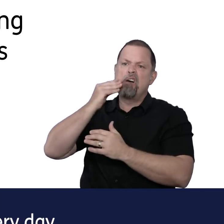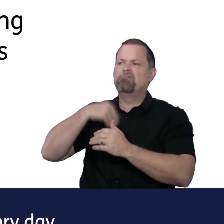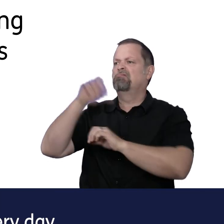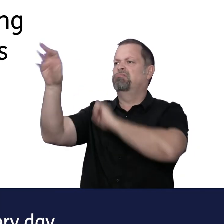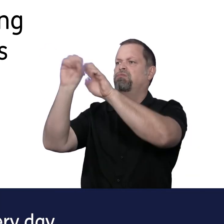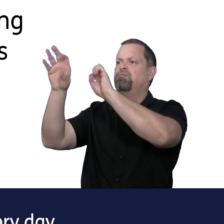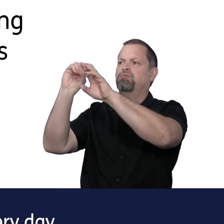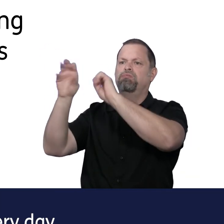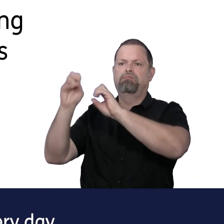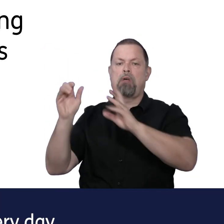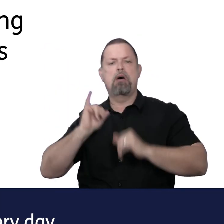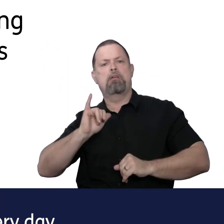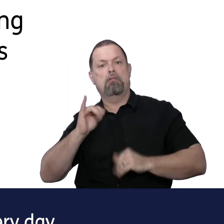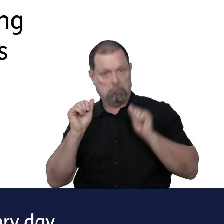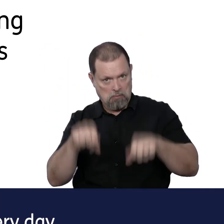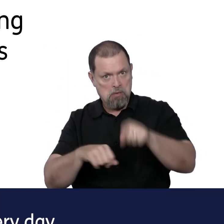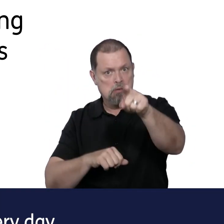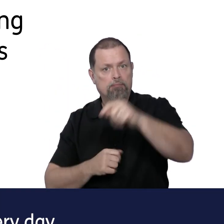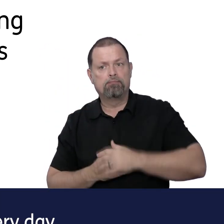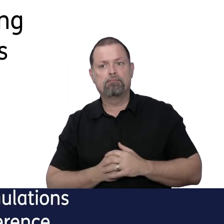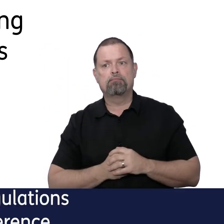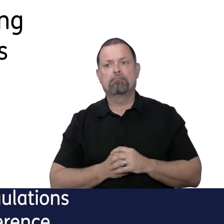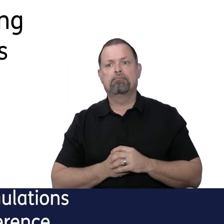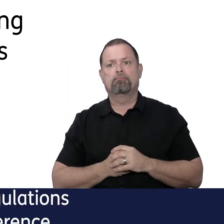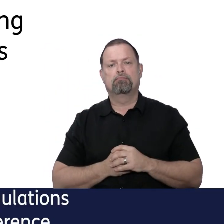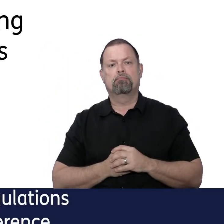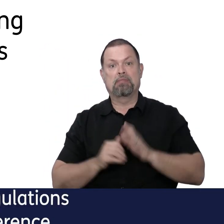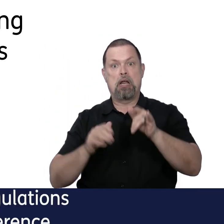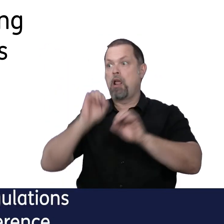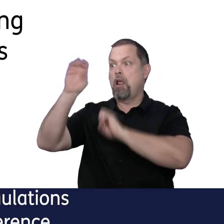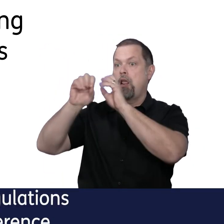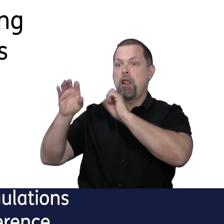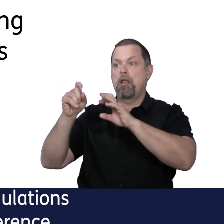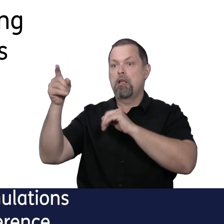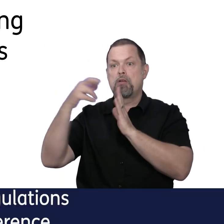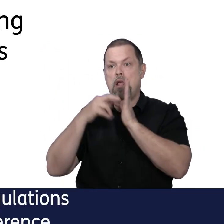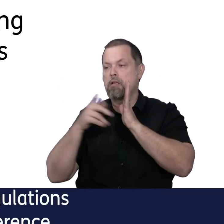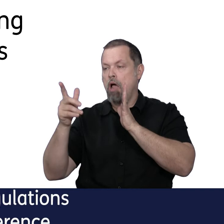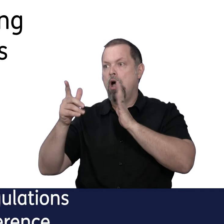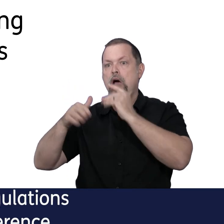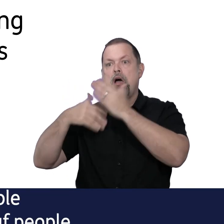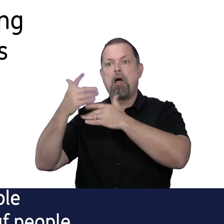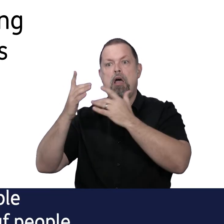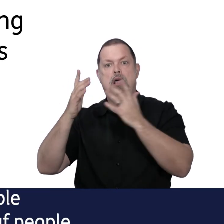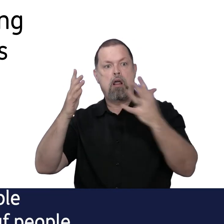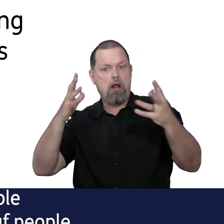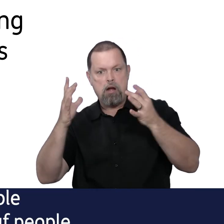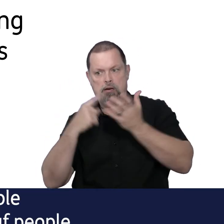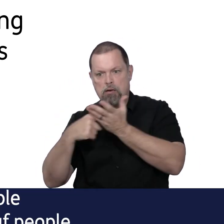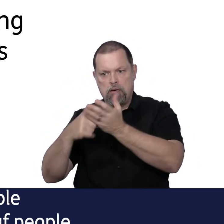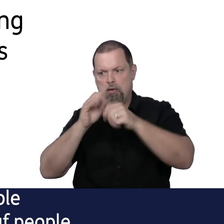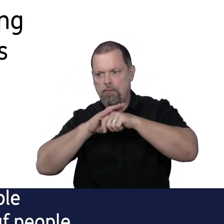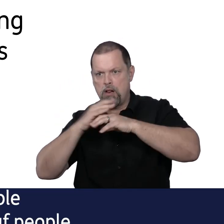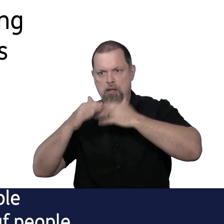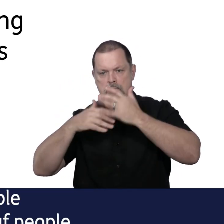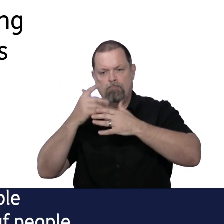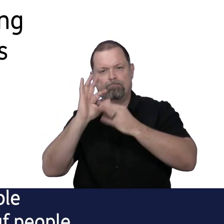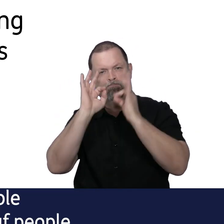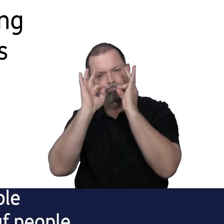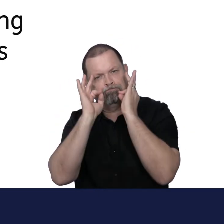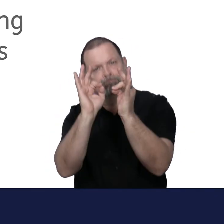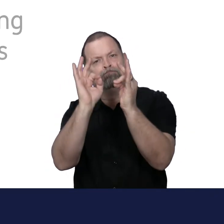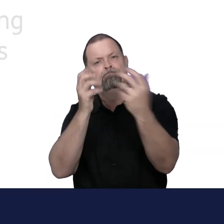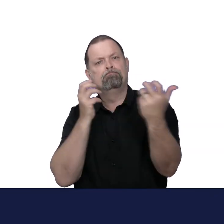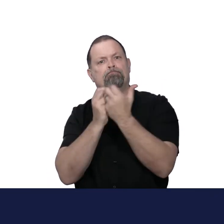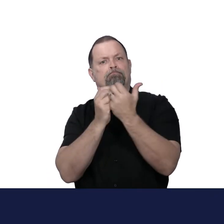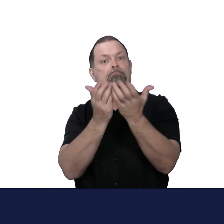you or your community every day. This may help to get regulations that make a real difference in the lives of people with disabilities and deaf